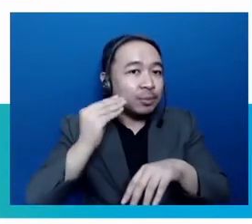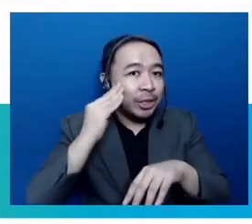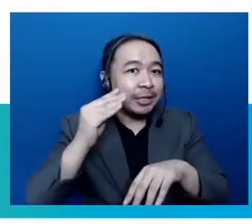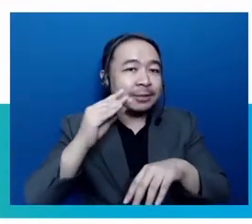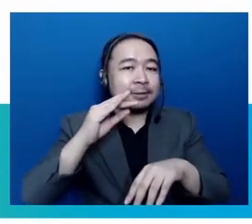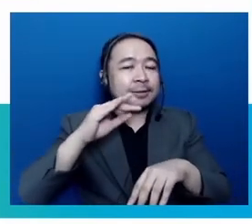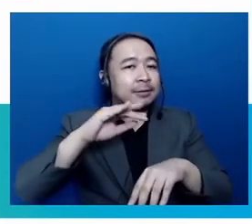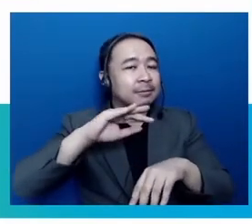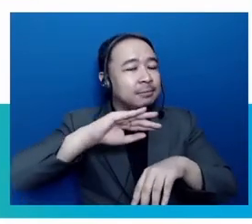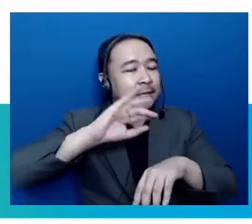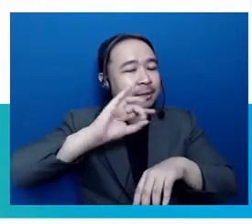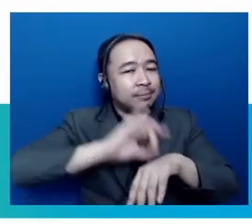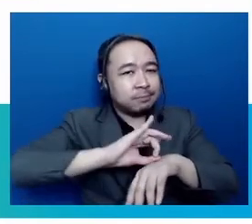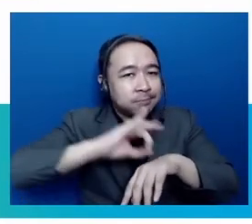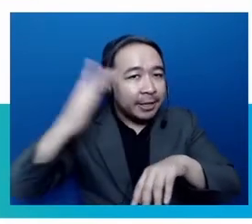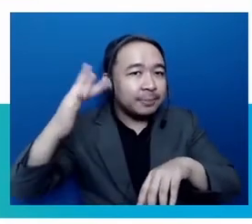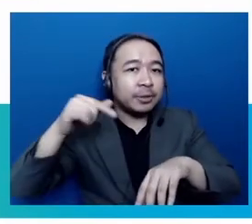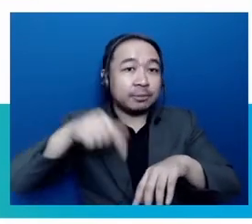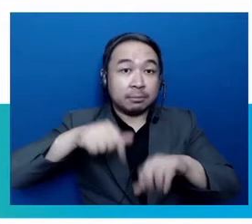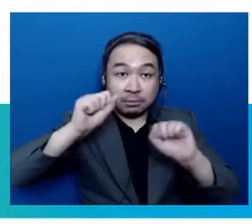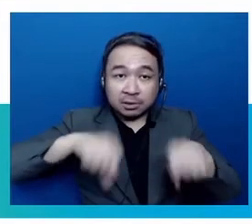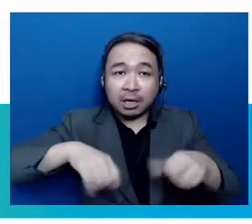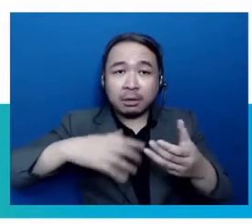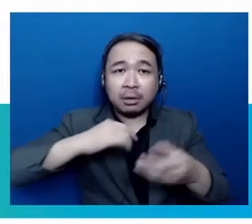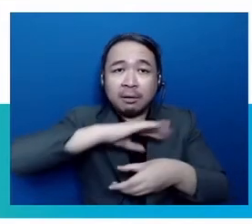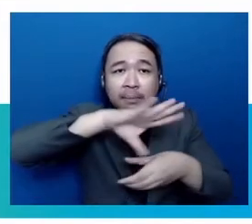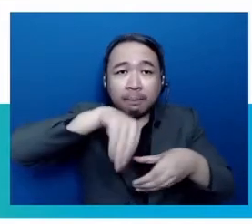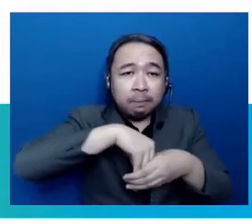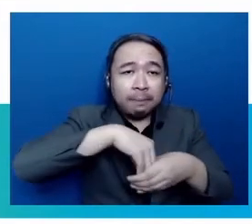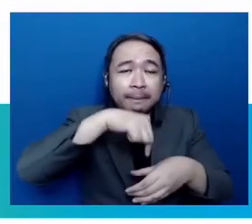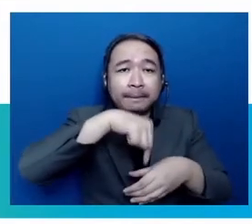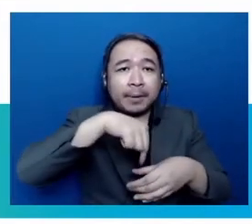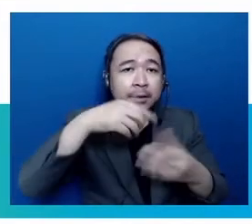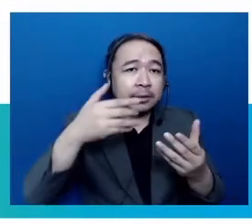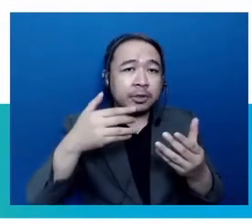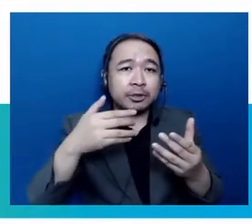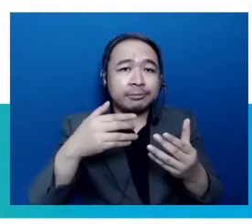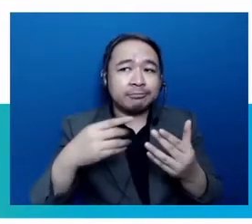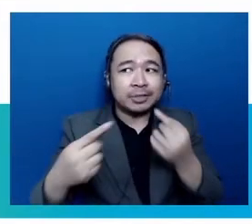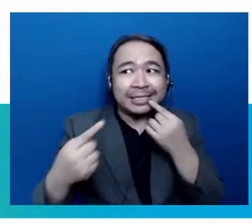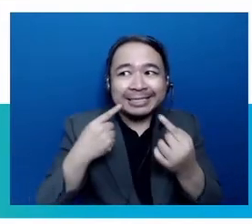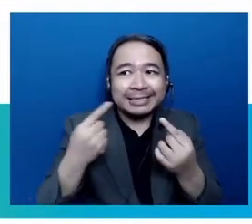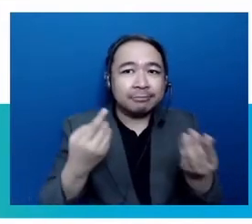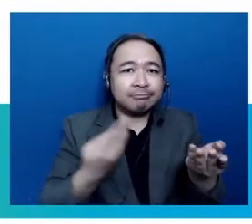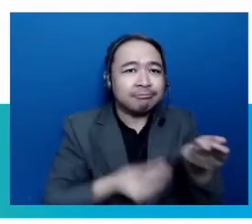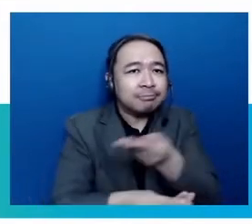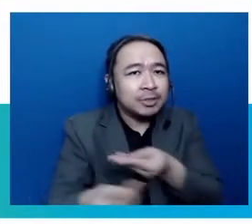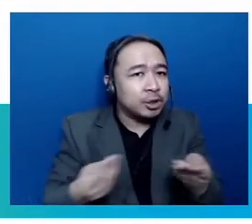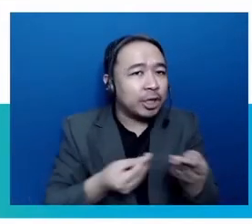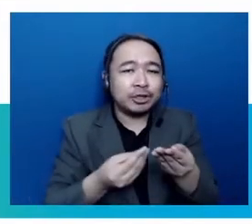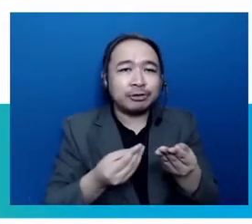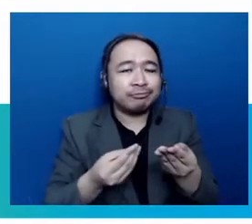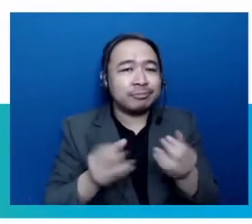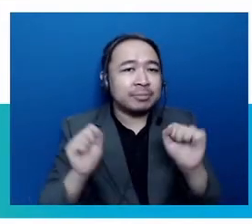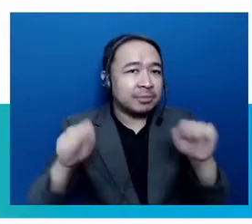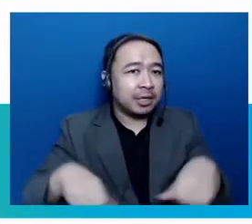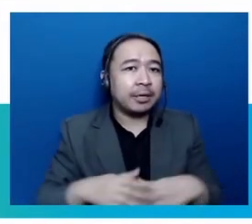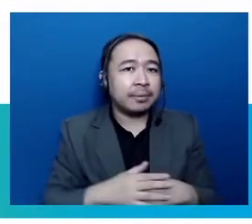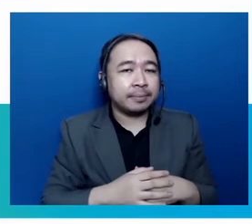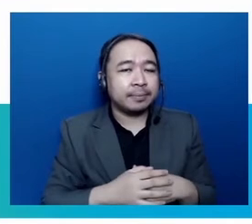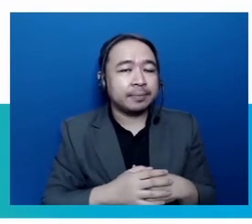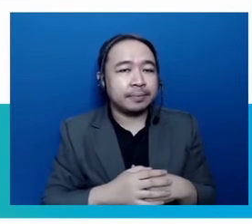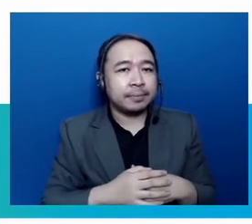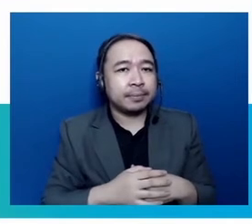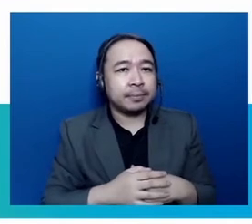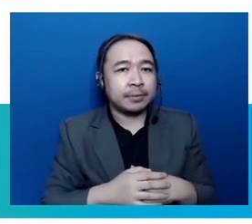able to be part of these discussions. The reason it is they